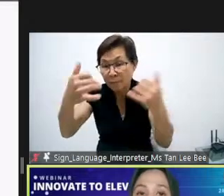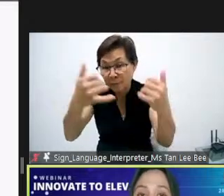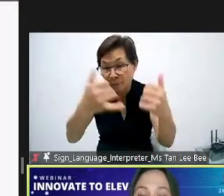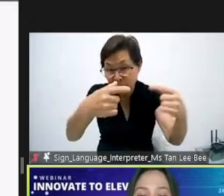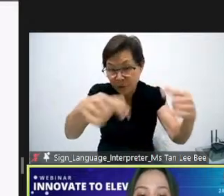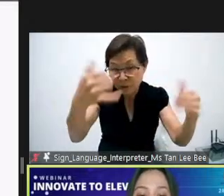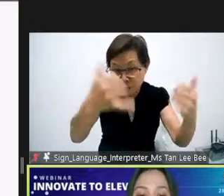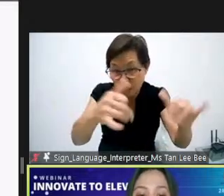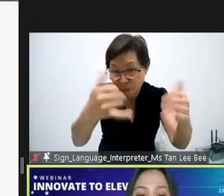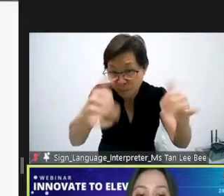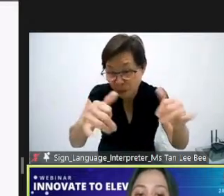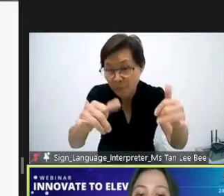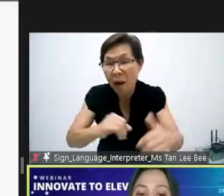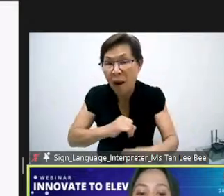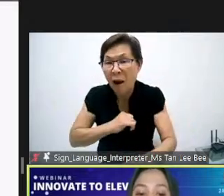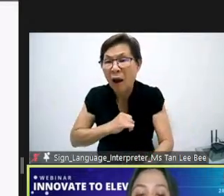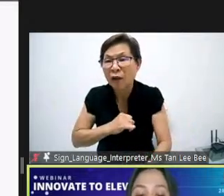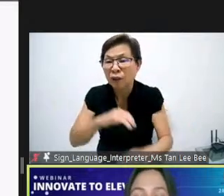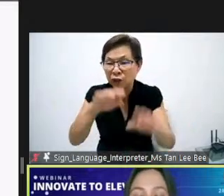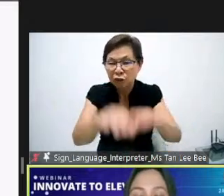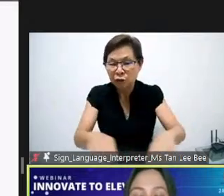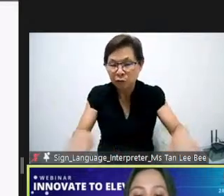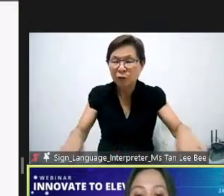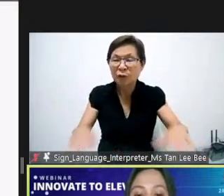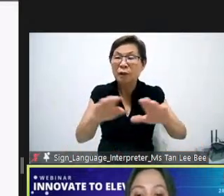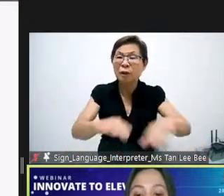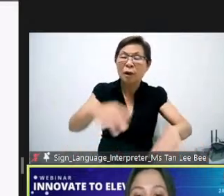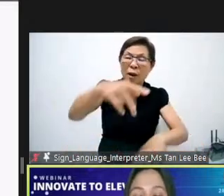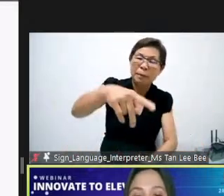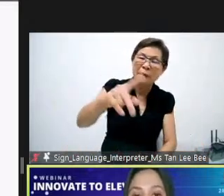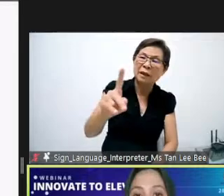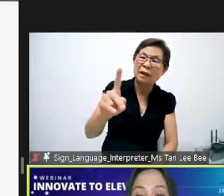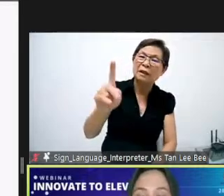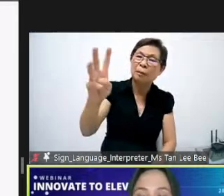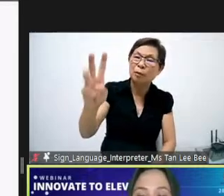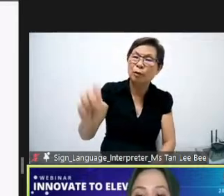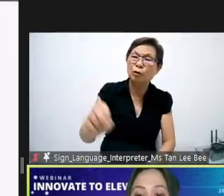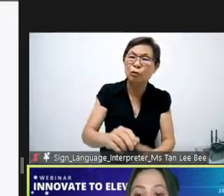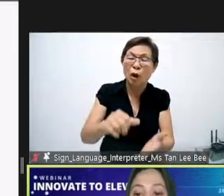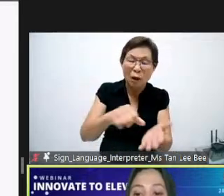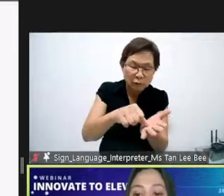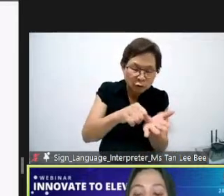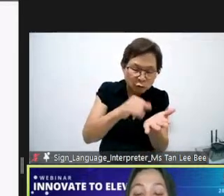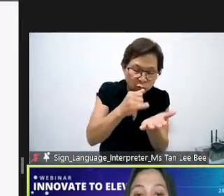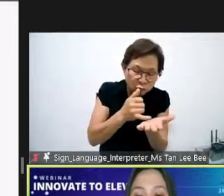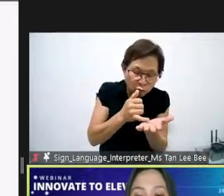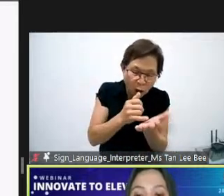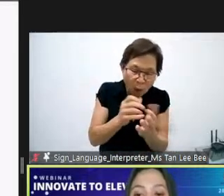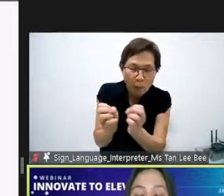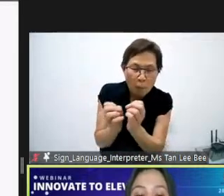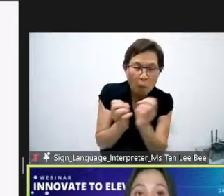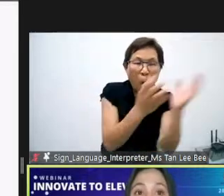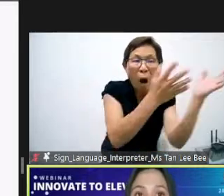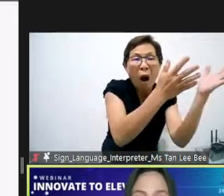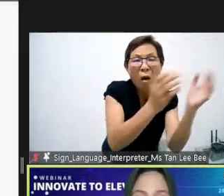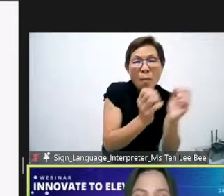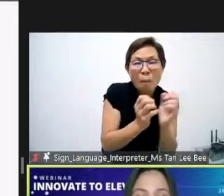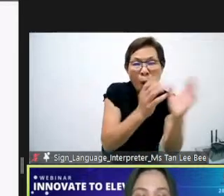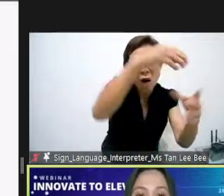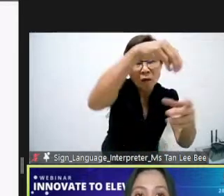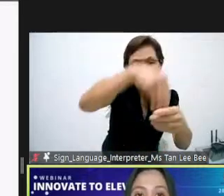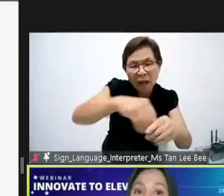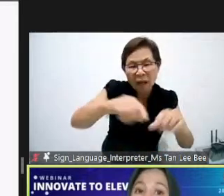in this game, children will play to dispose of drugs and adjectives that they find in the